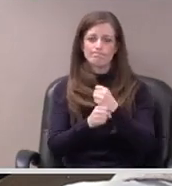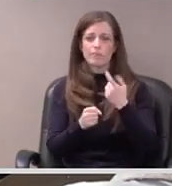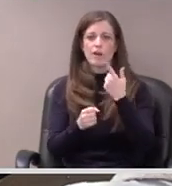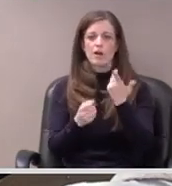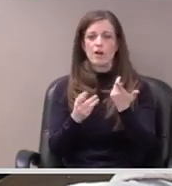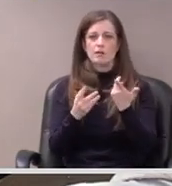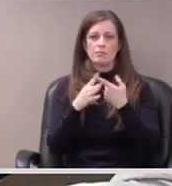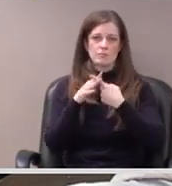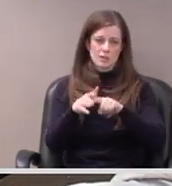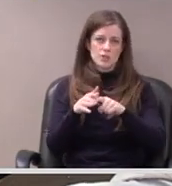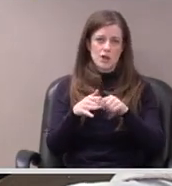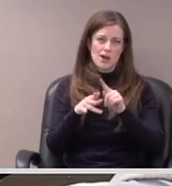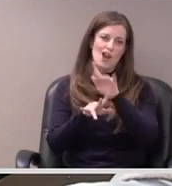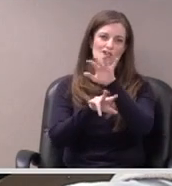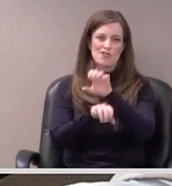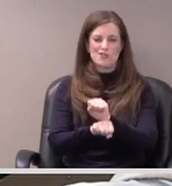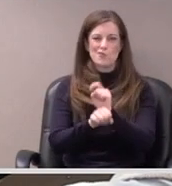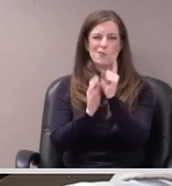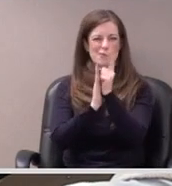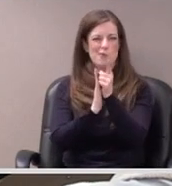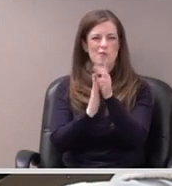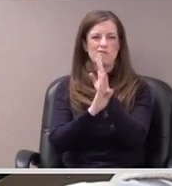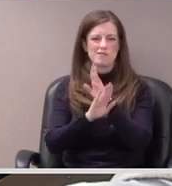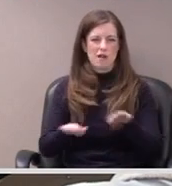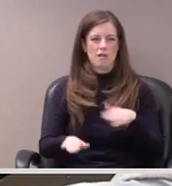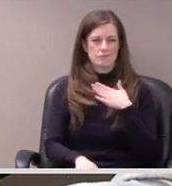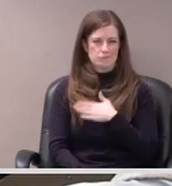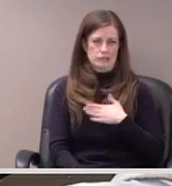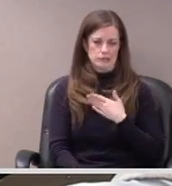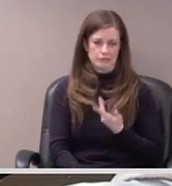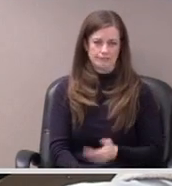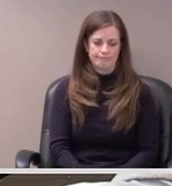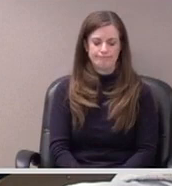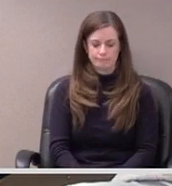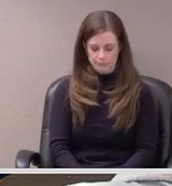our traditional moment of silence, please.